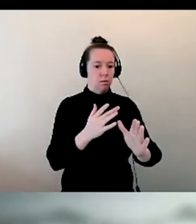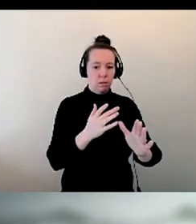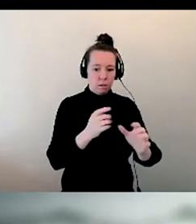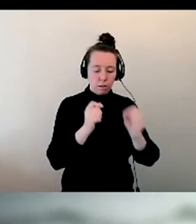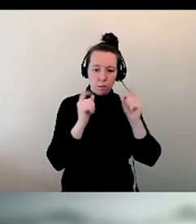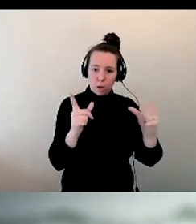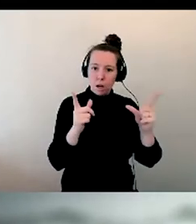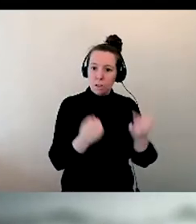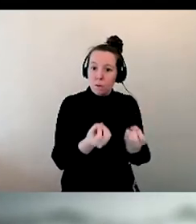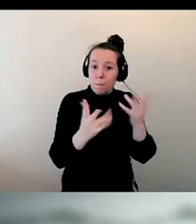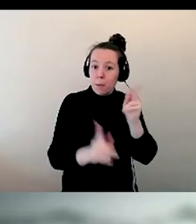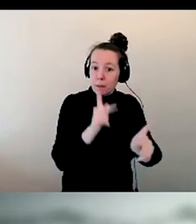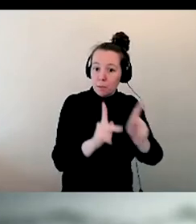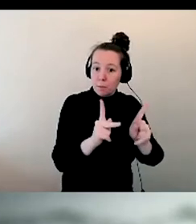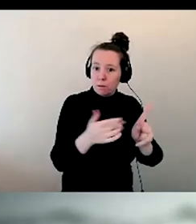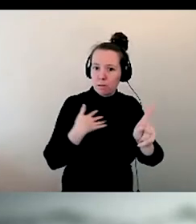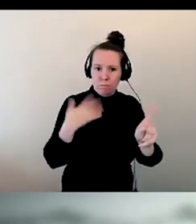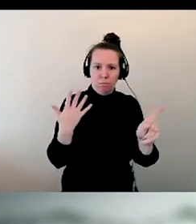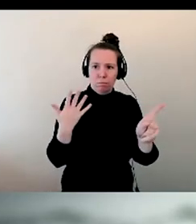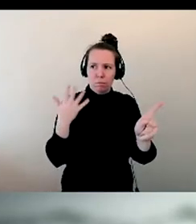And so I said, why not?